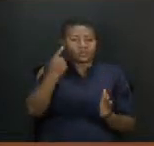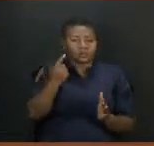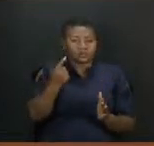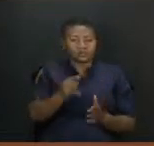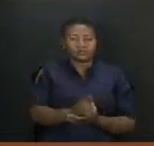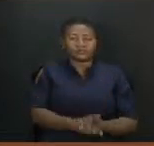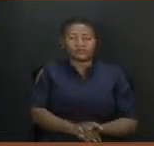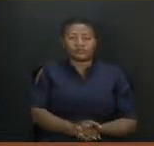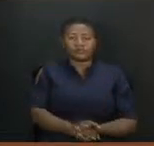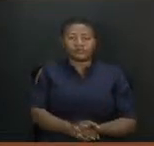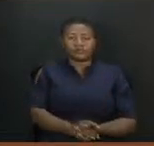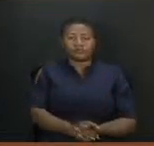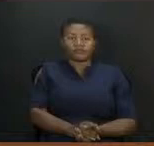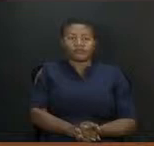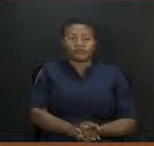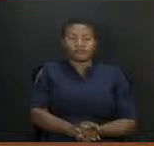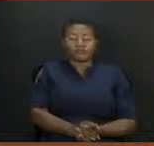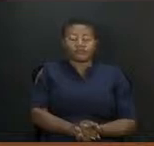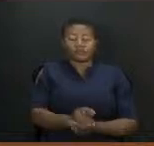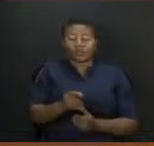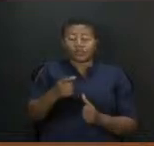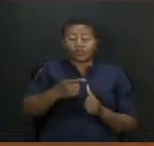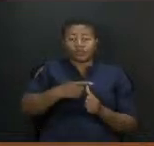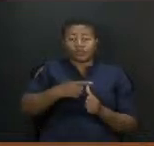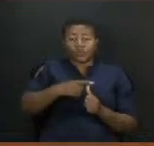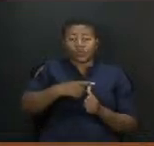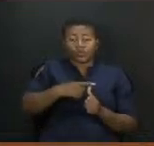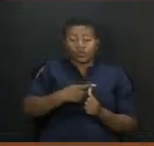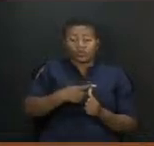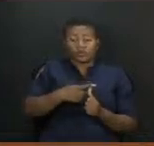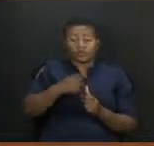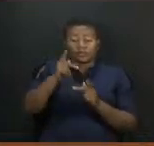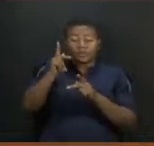One is in the name of